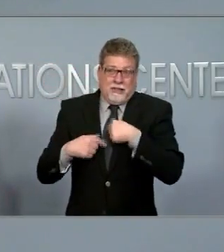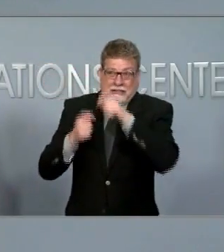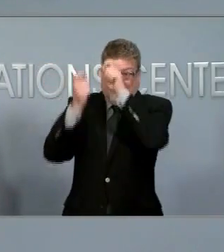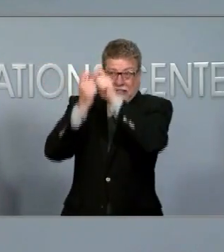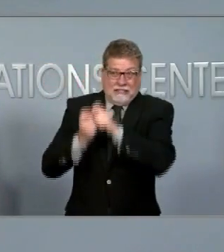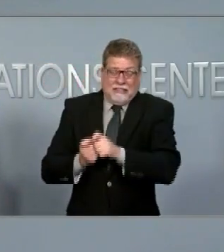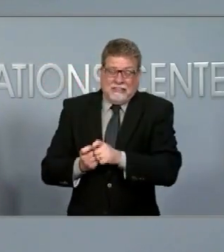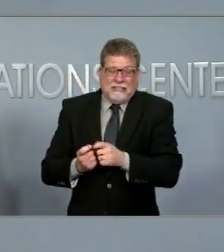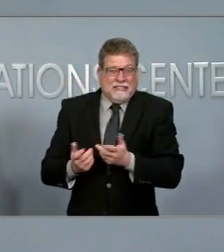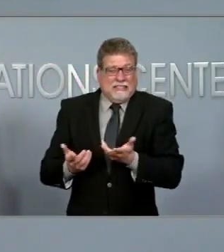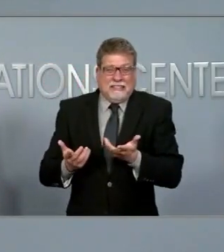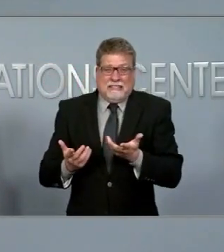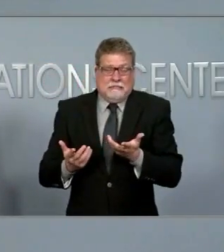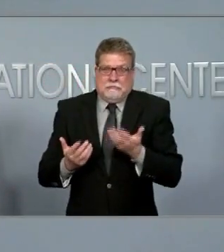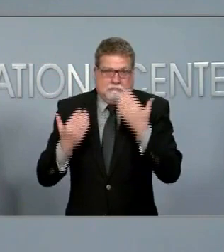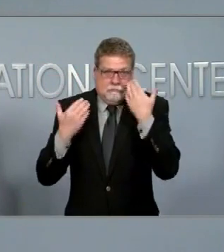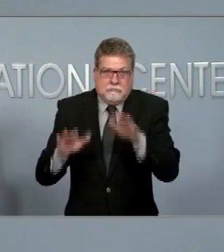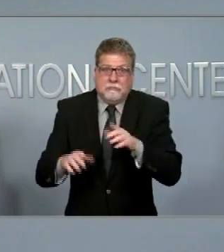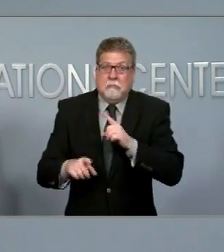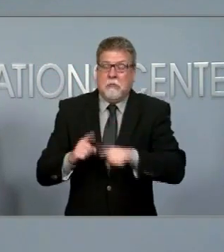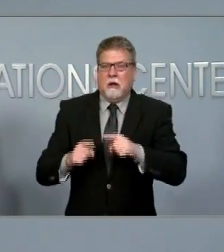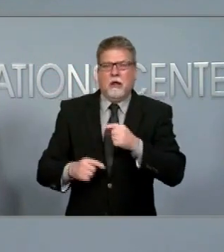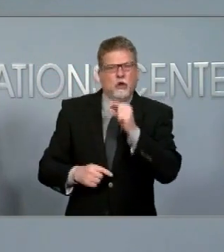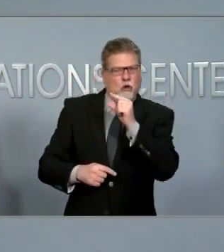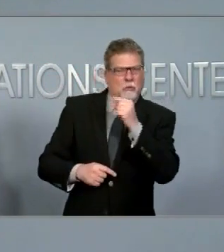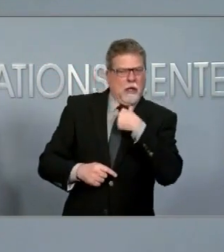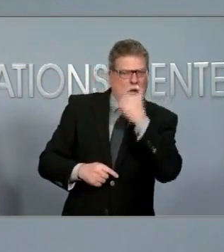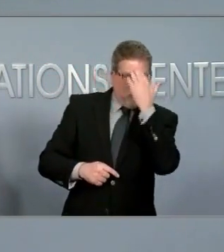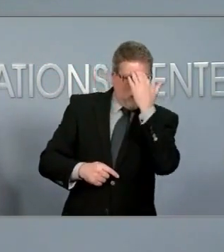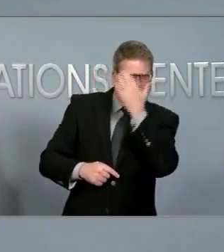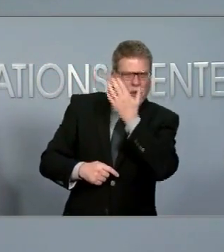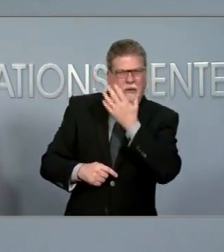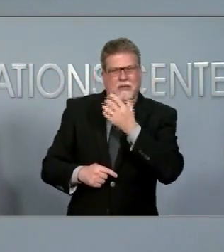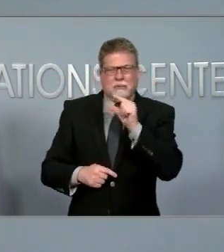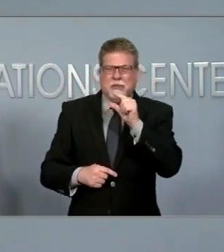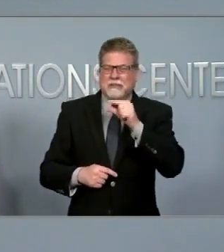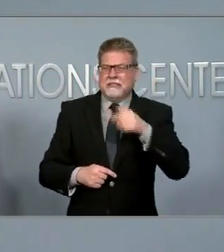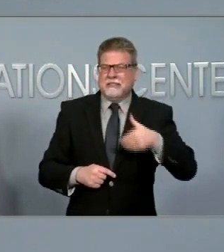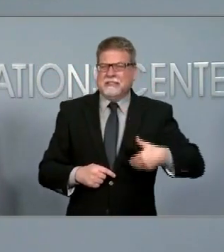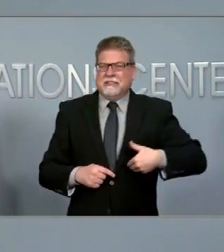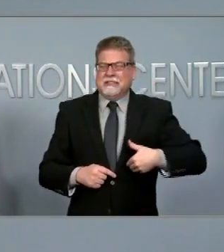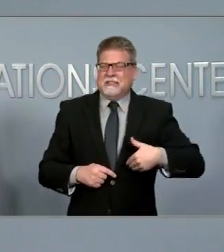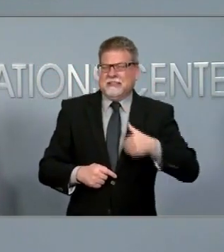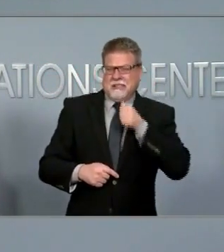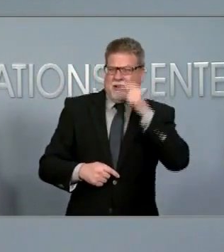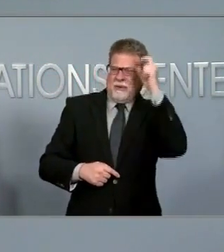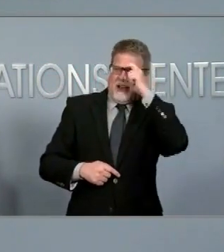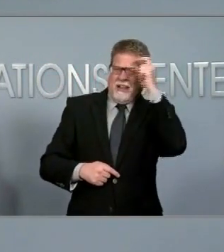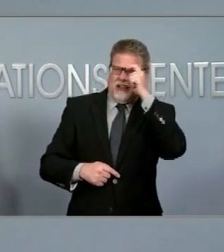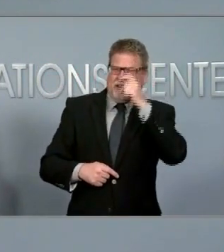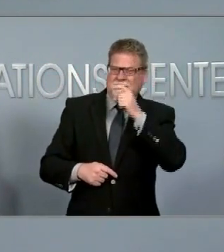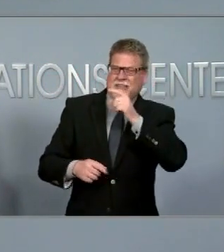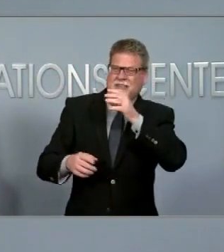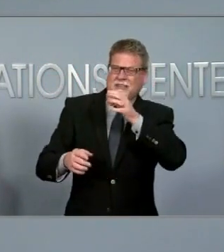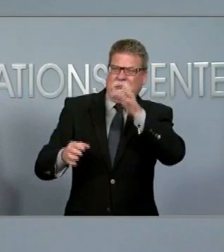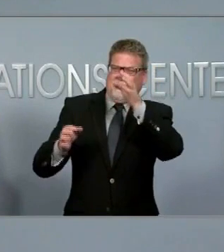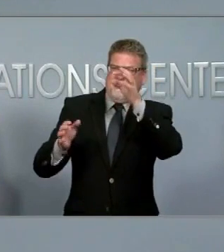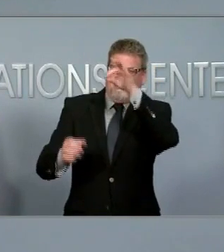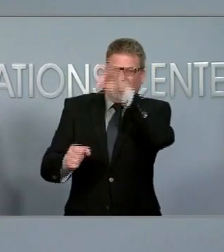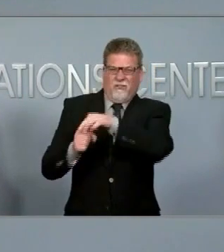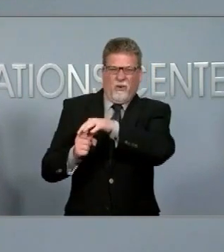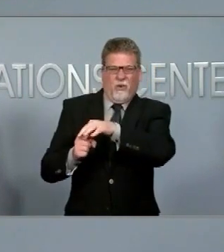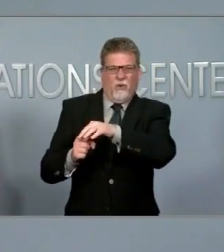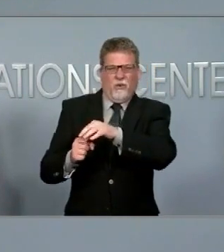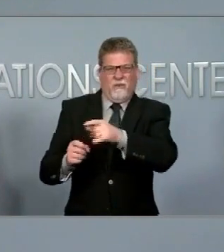concerns that it's unwise and irresponsible. I mean, are we going to let people pick and choose